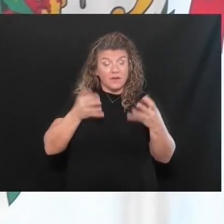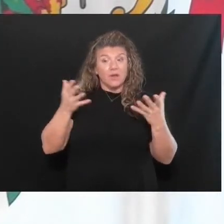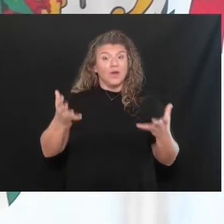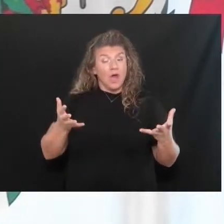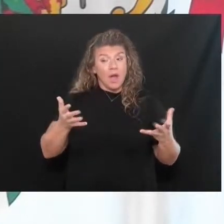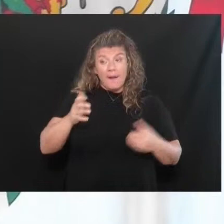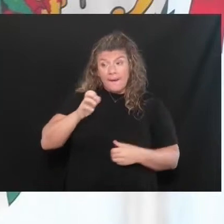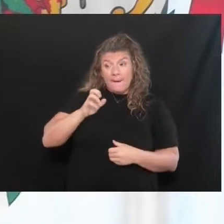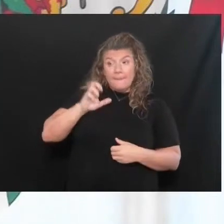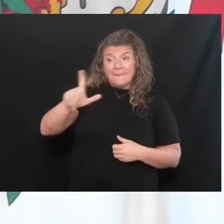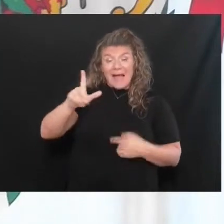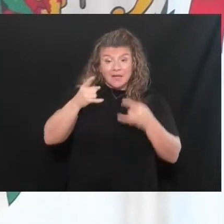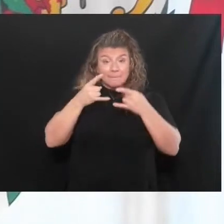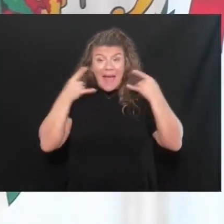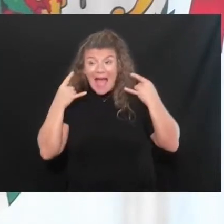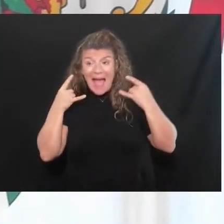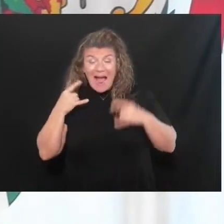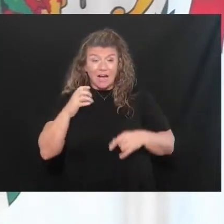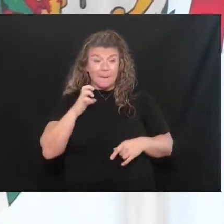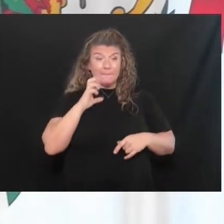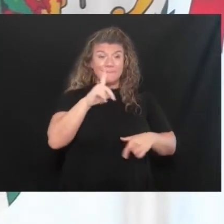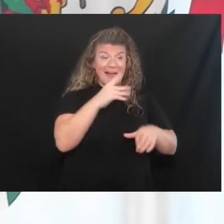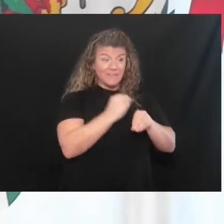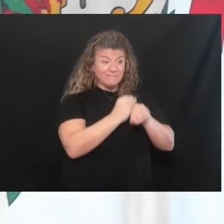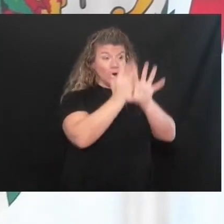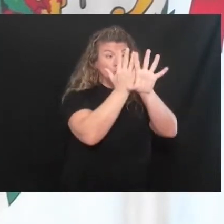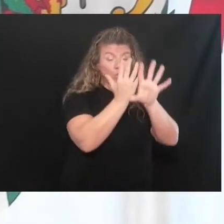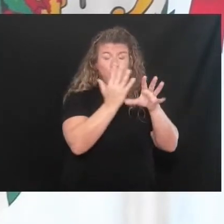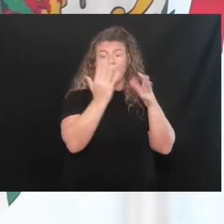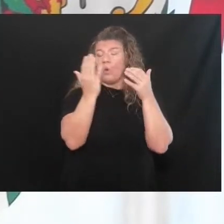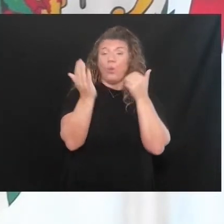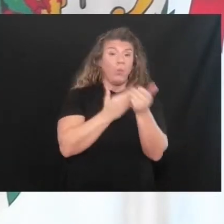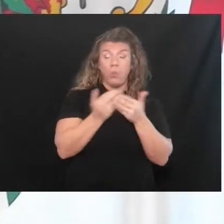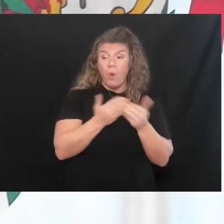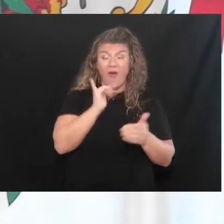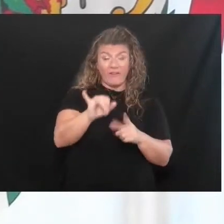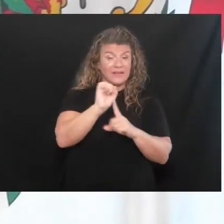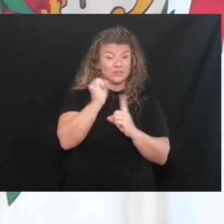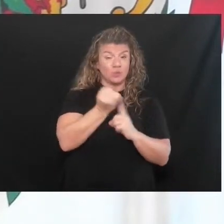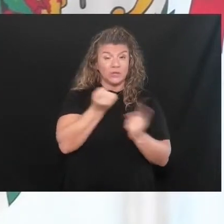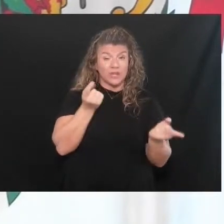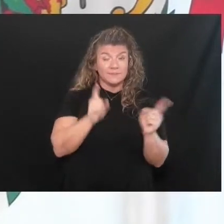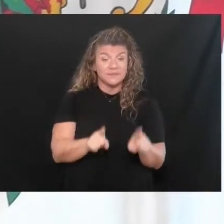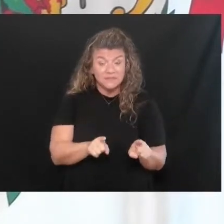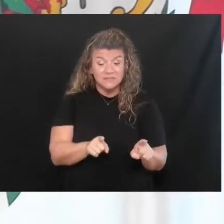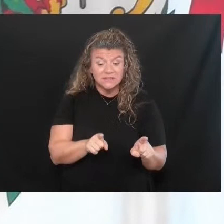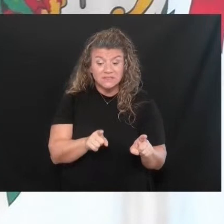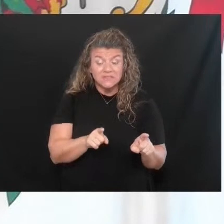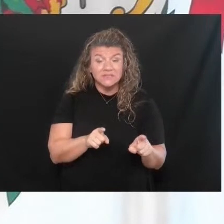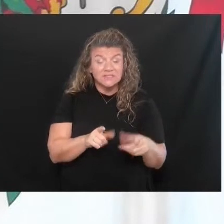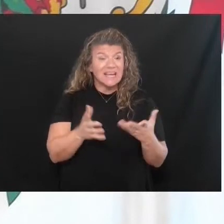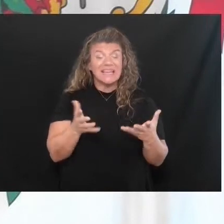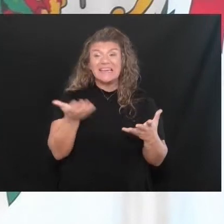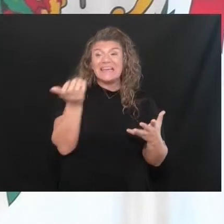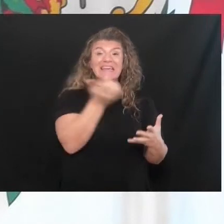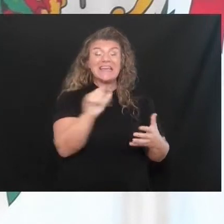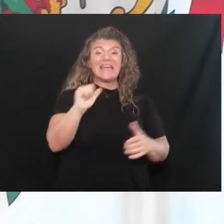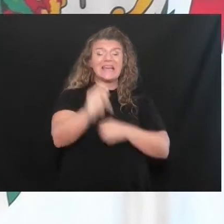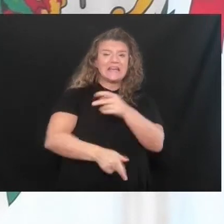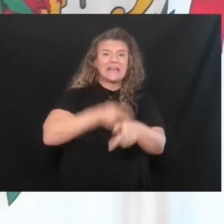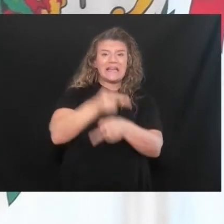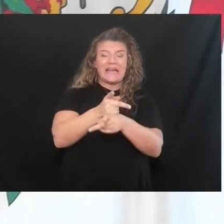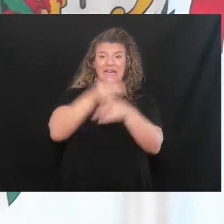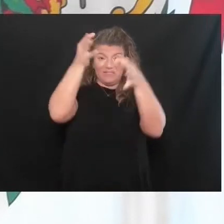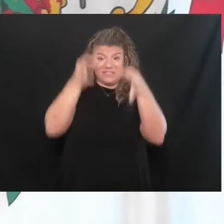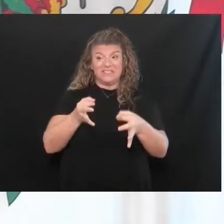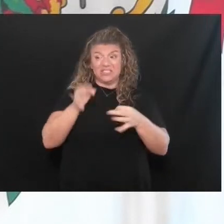know, going back to mask or going to virtual or whatever the situation may be, you know, any kind of decision